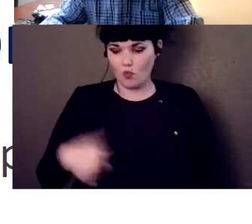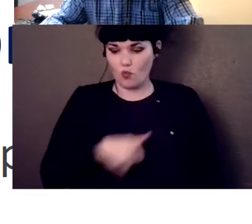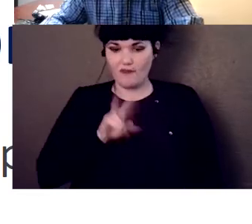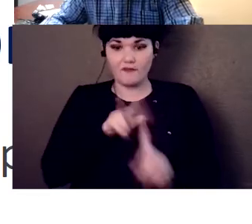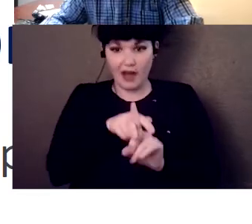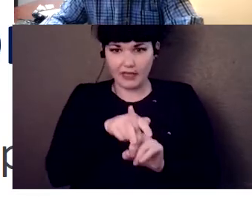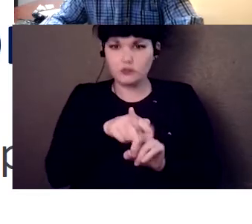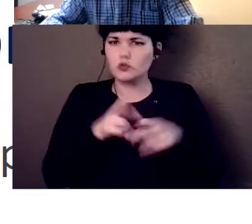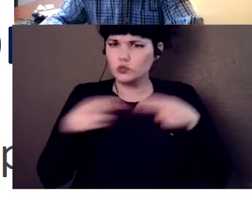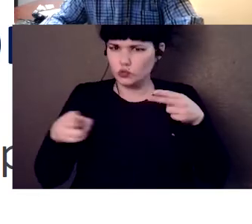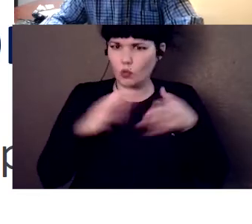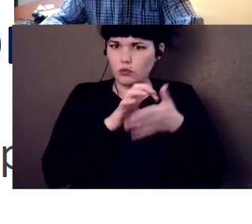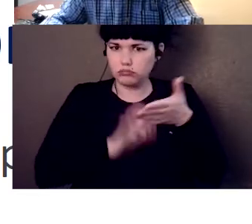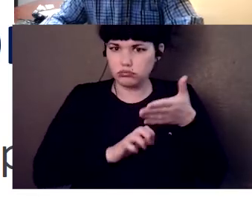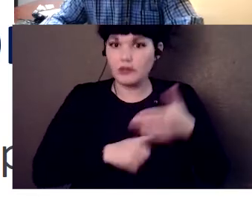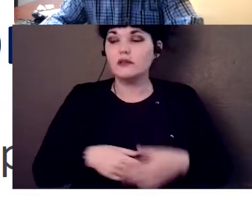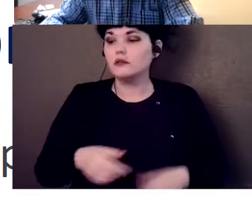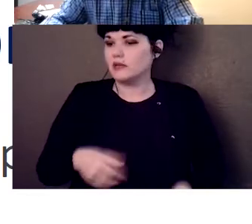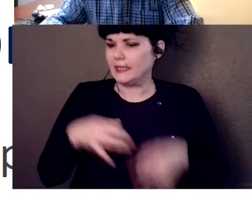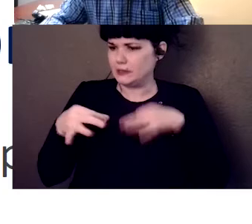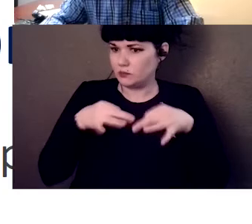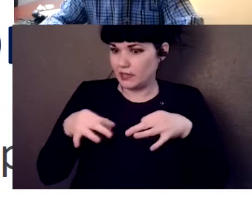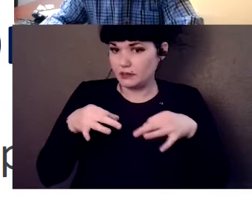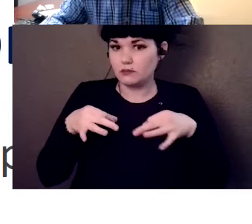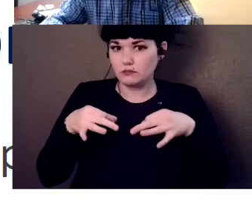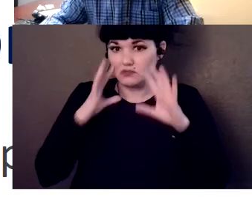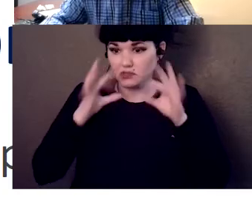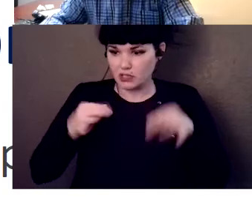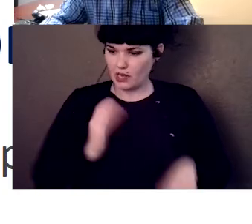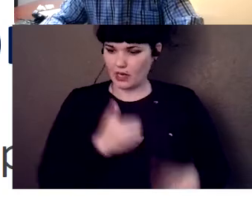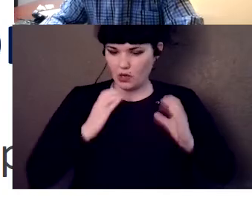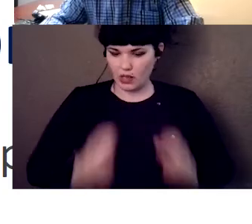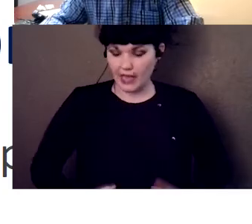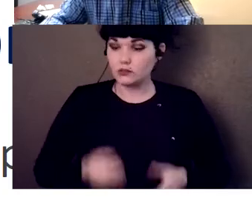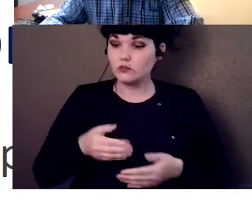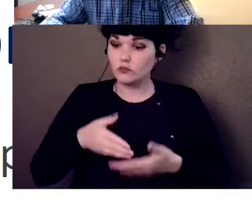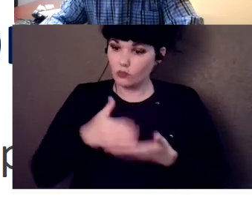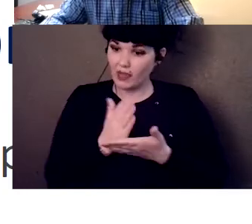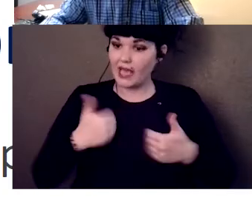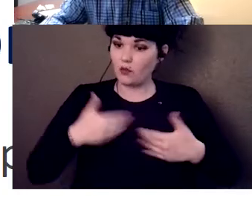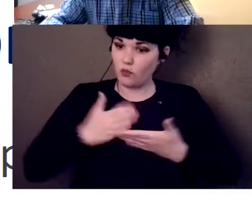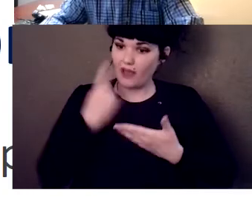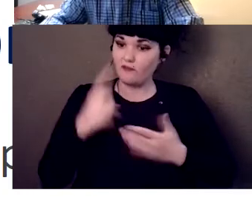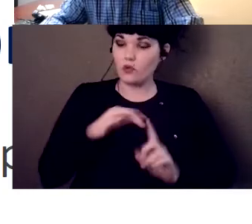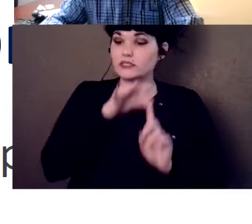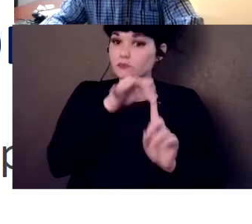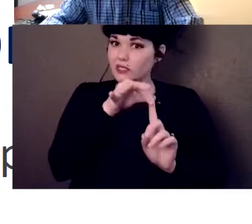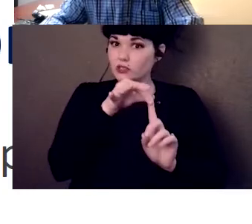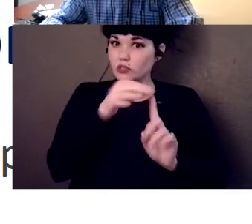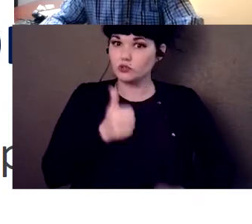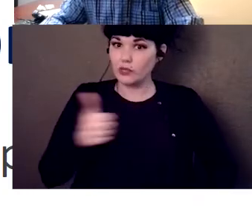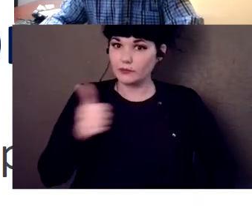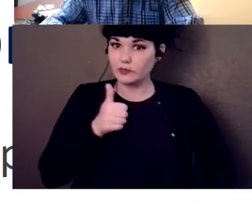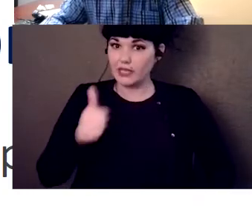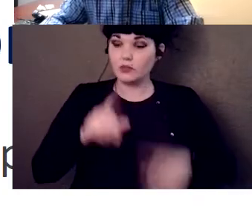the hearing officer's decision and asserting our client's rights to special transportation under the Individuals with Disabilities Education